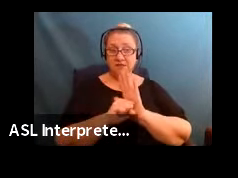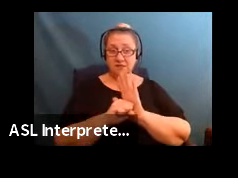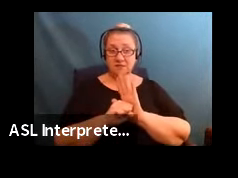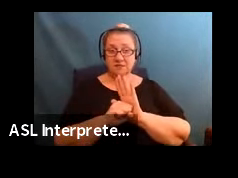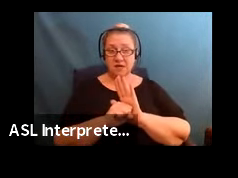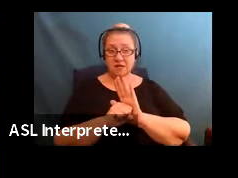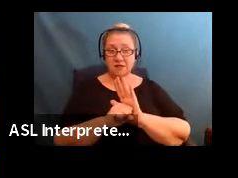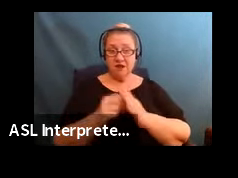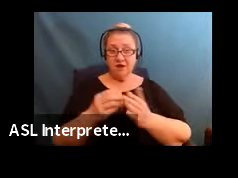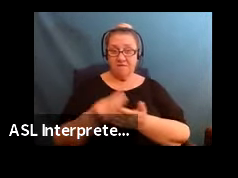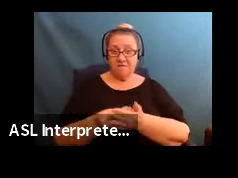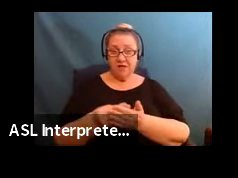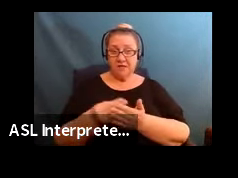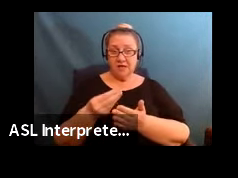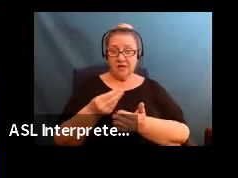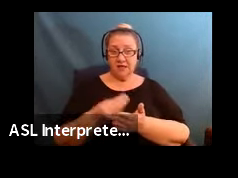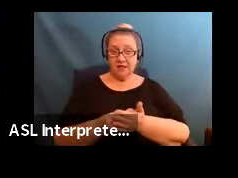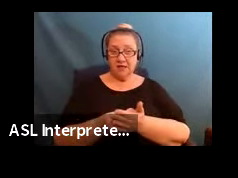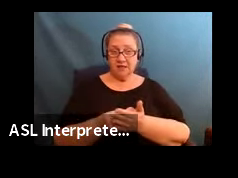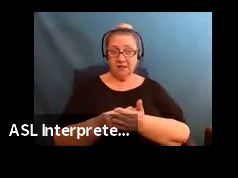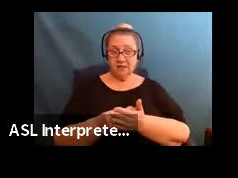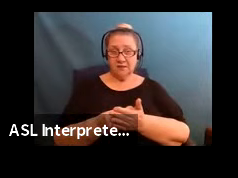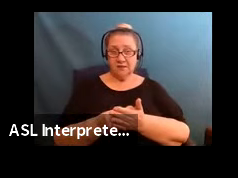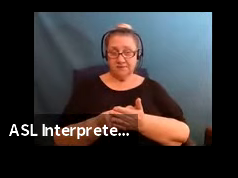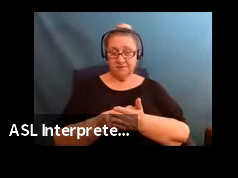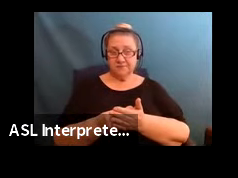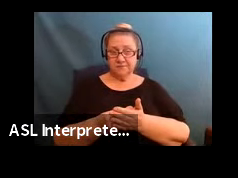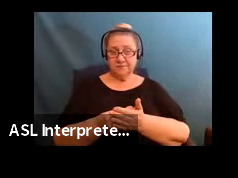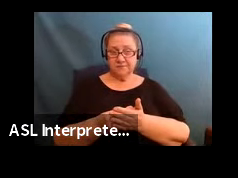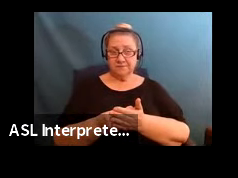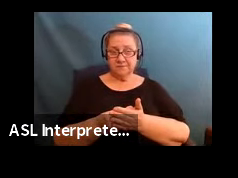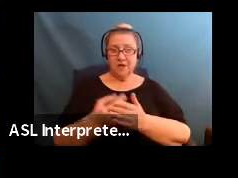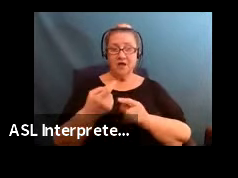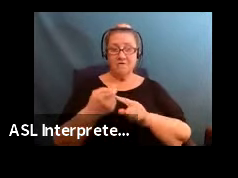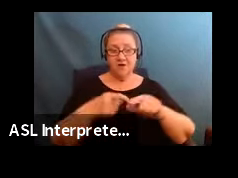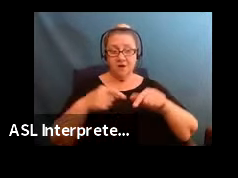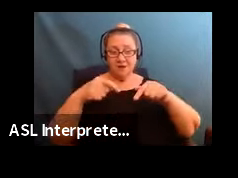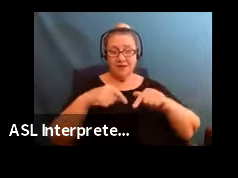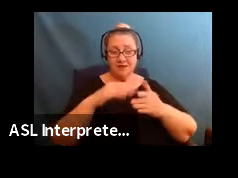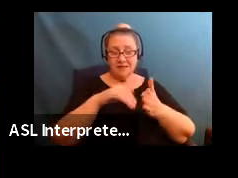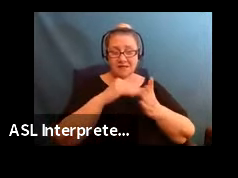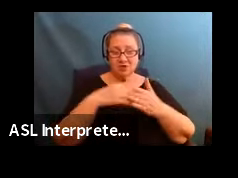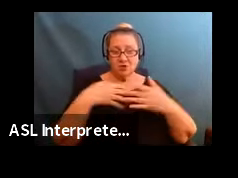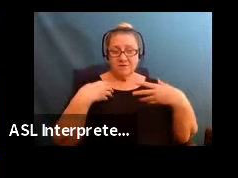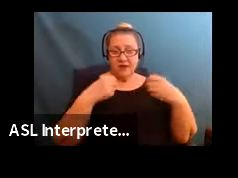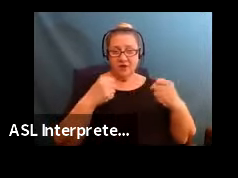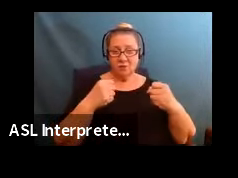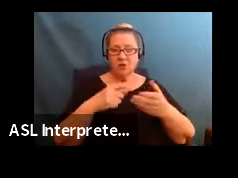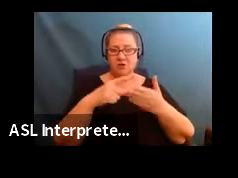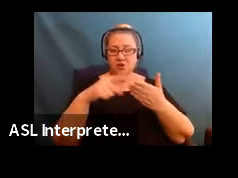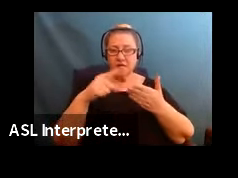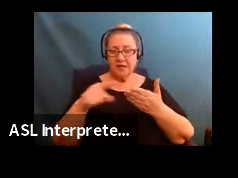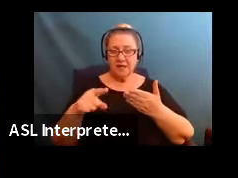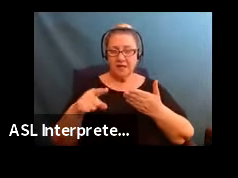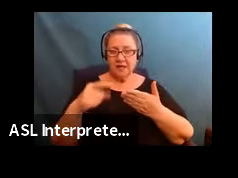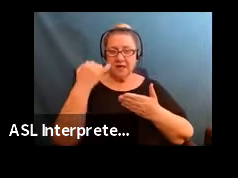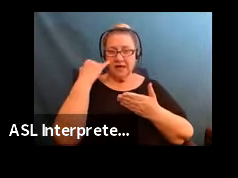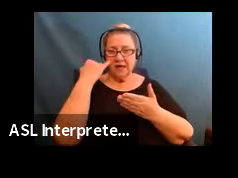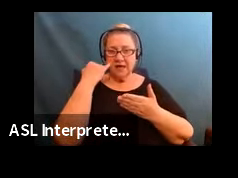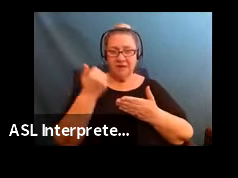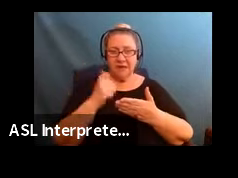that the CDSS is administering. We are through the Center at Sierra Health looking at any gaps we may have, and potentially there will